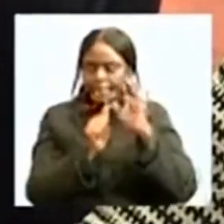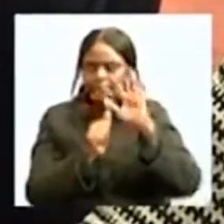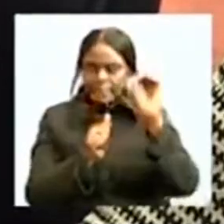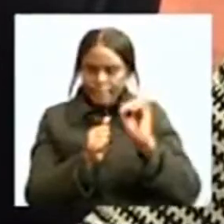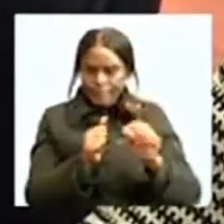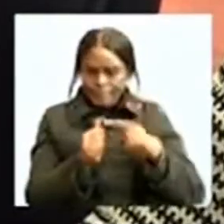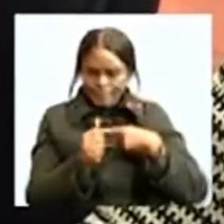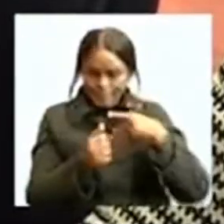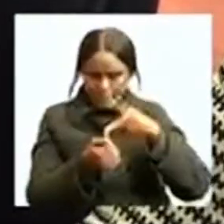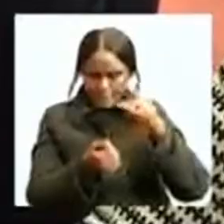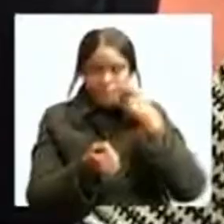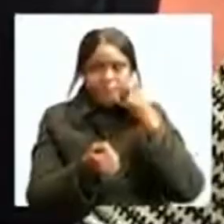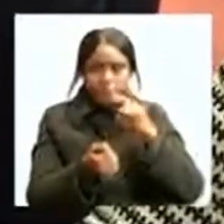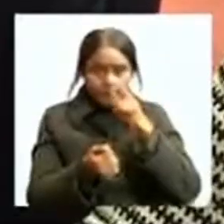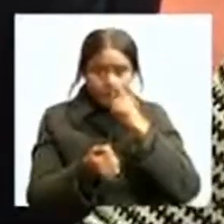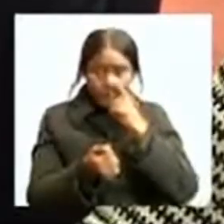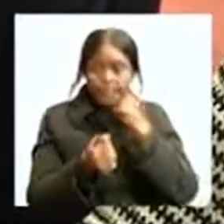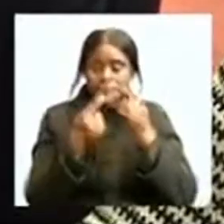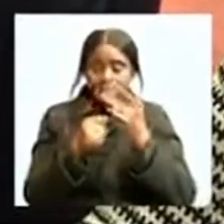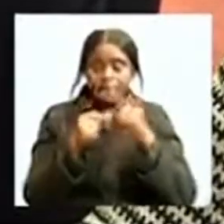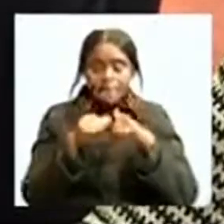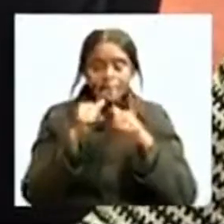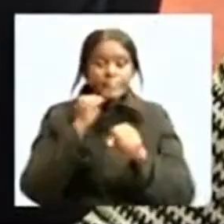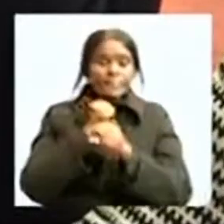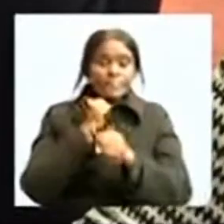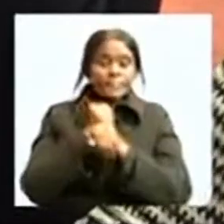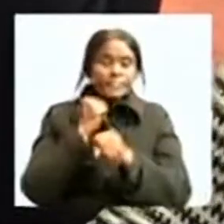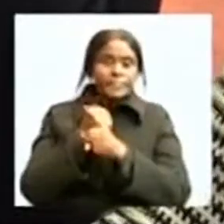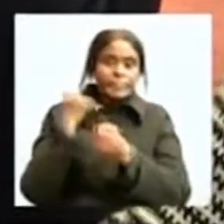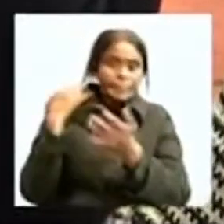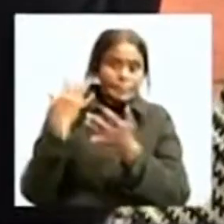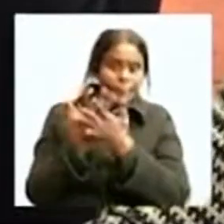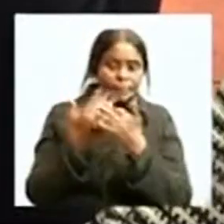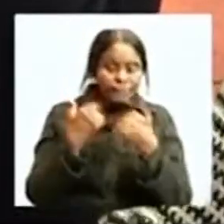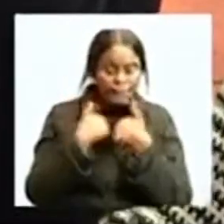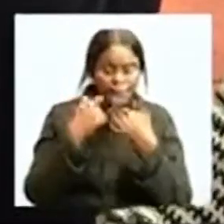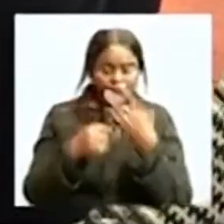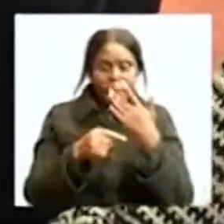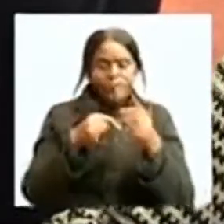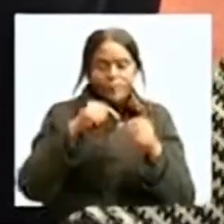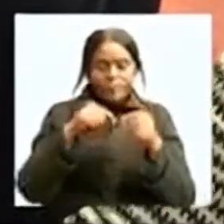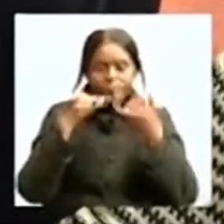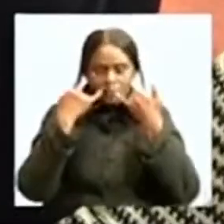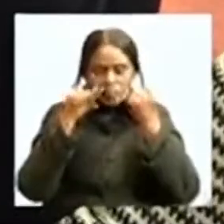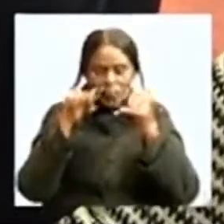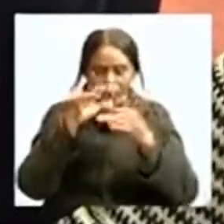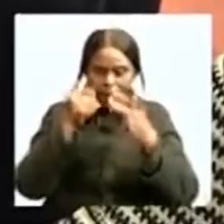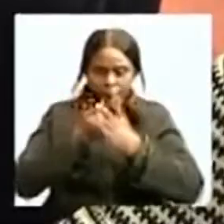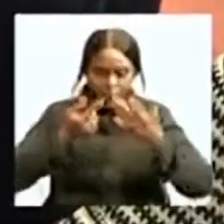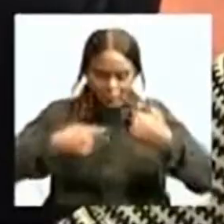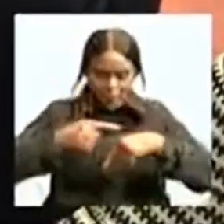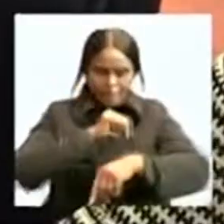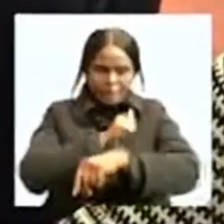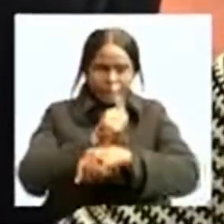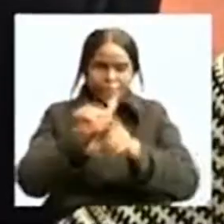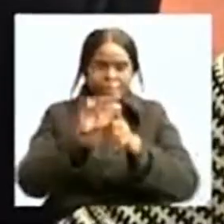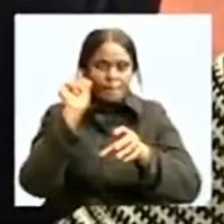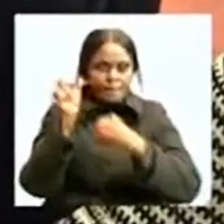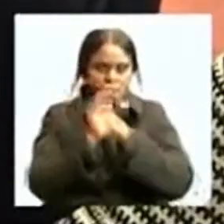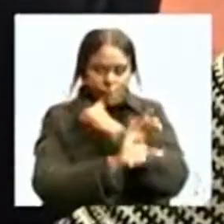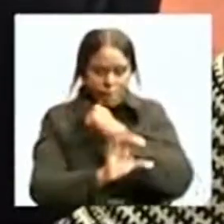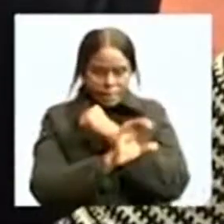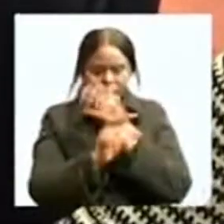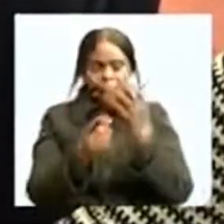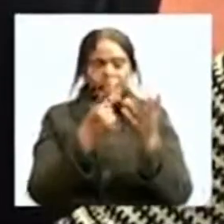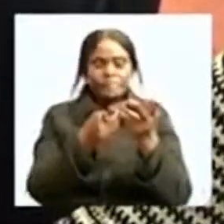pay. What we've done thus far, we have intimated to all local authorities across the country to take stock of